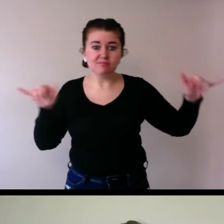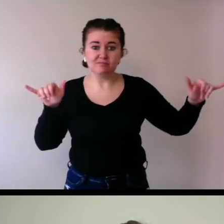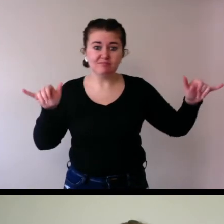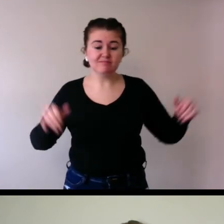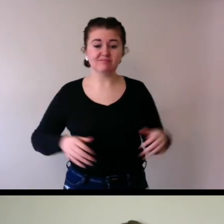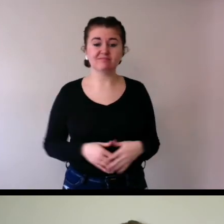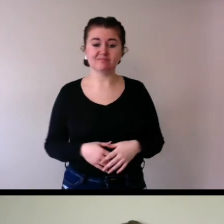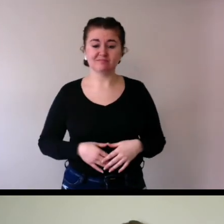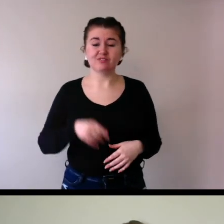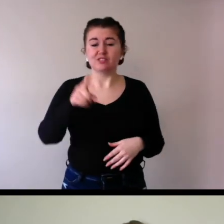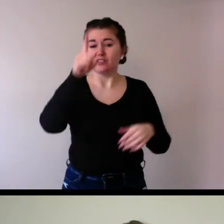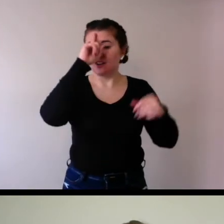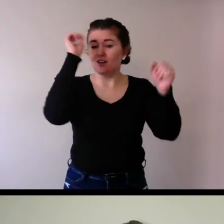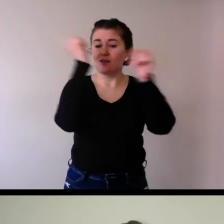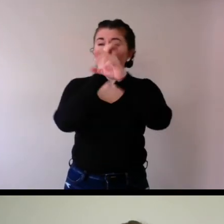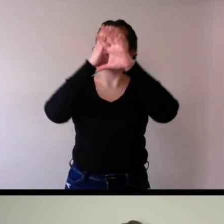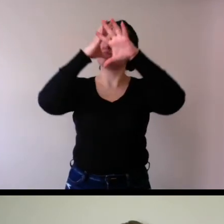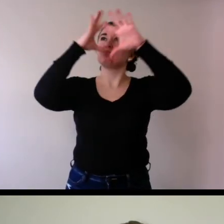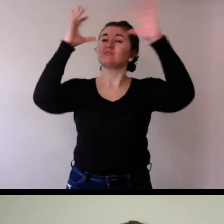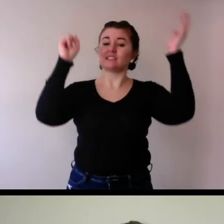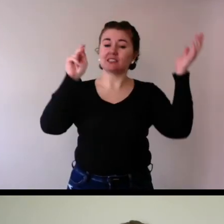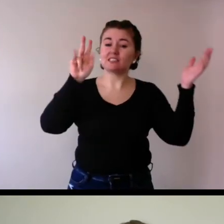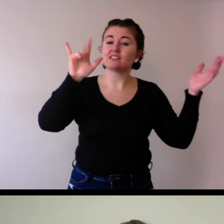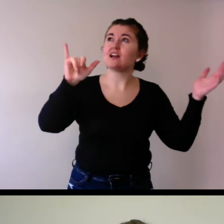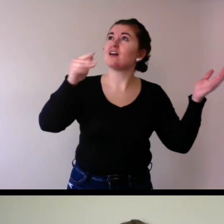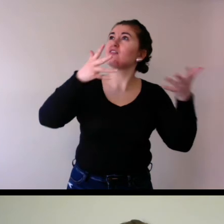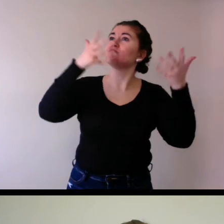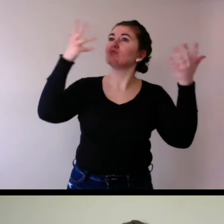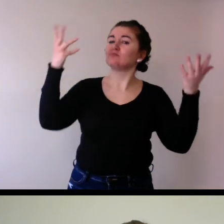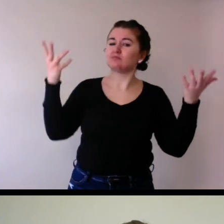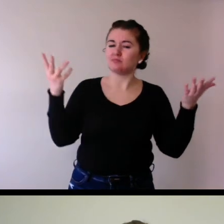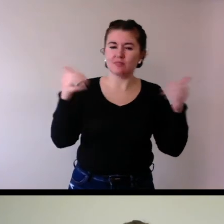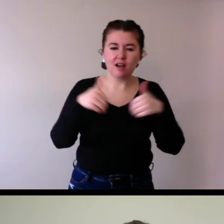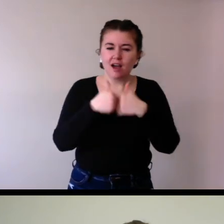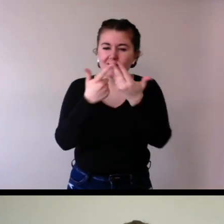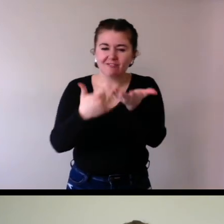Picture the sky. How do you feel?